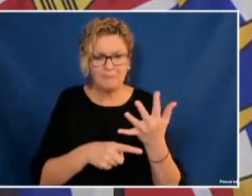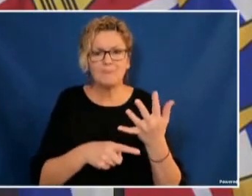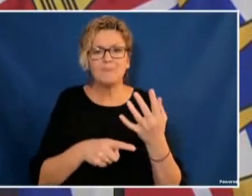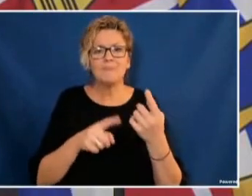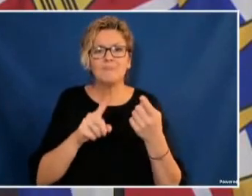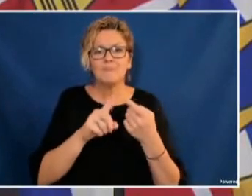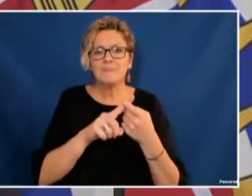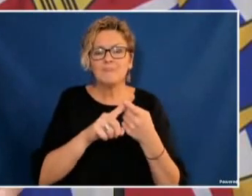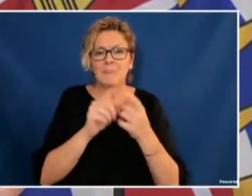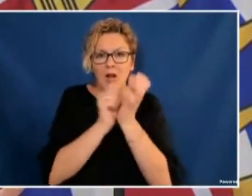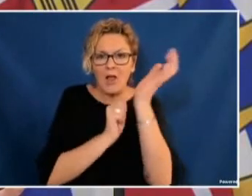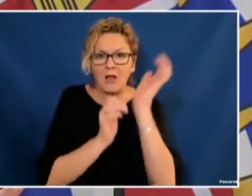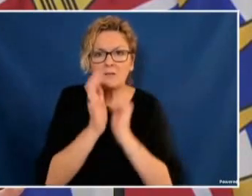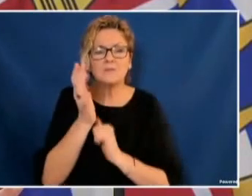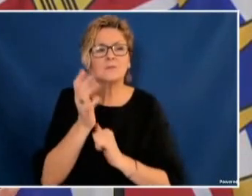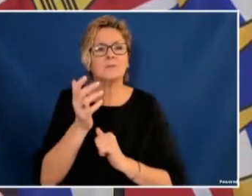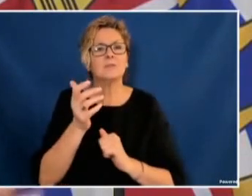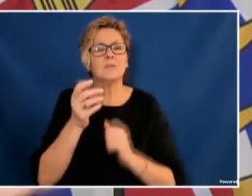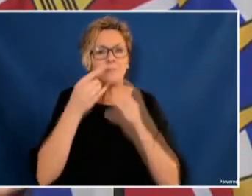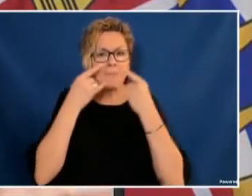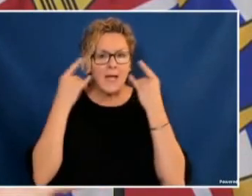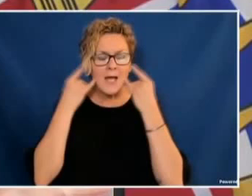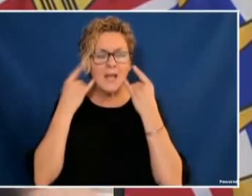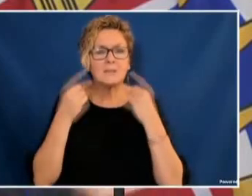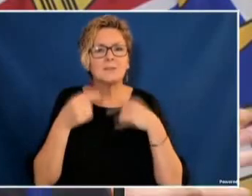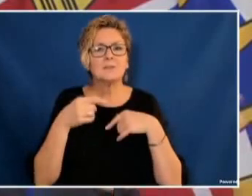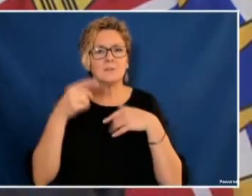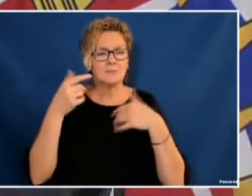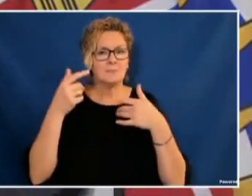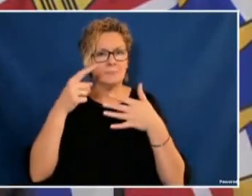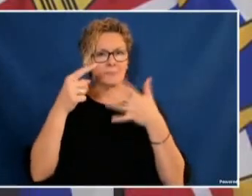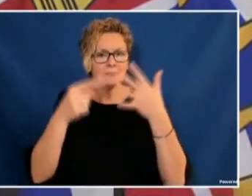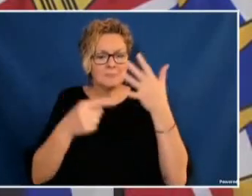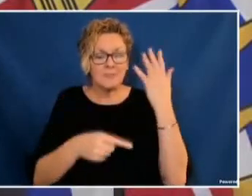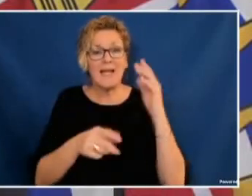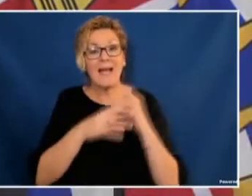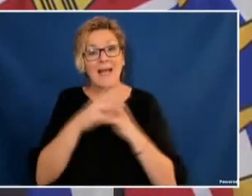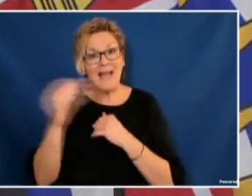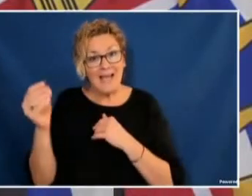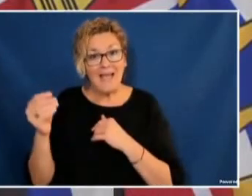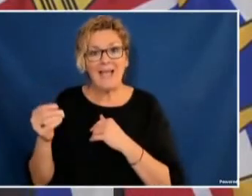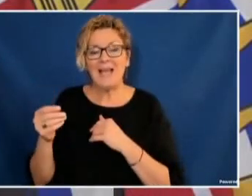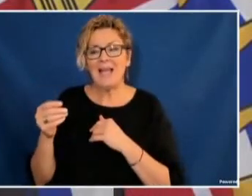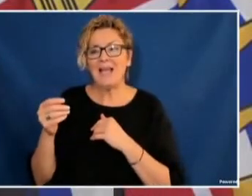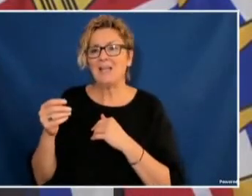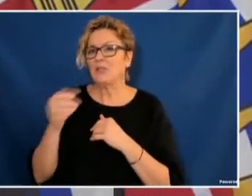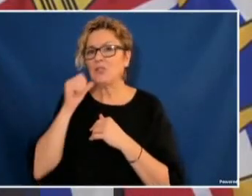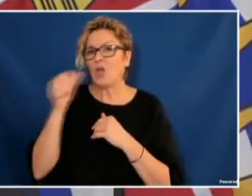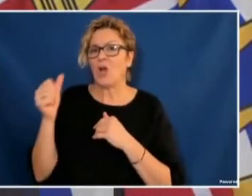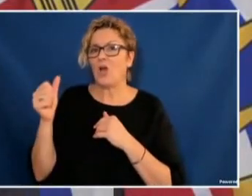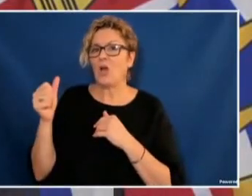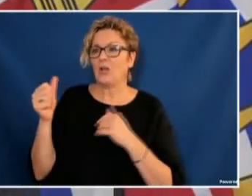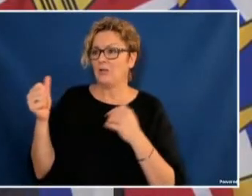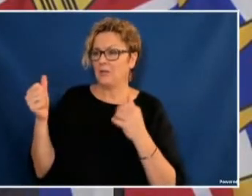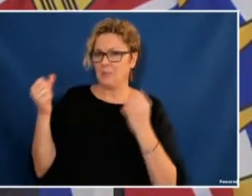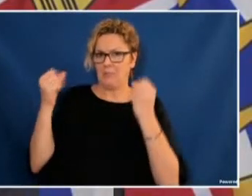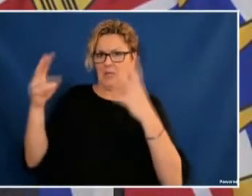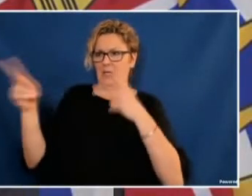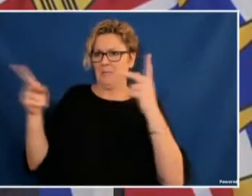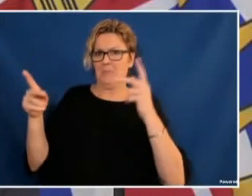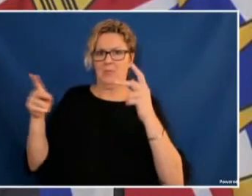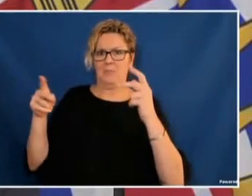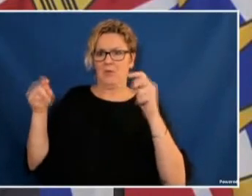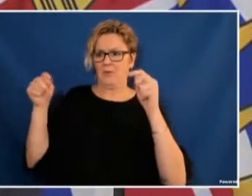necessarily about the steeper rise we had in October. I was absolutely expecting that as we went into respiratory season, it was